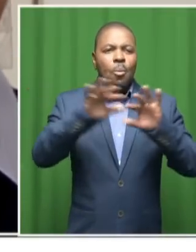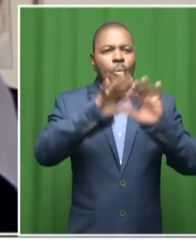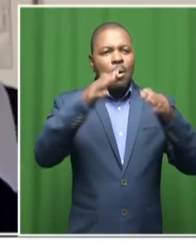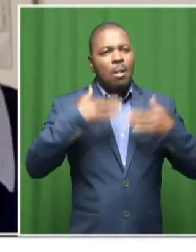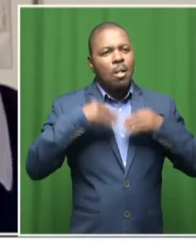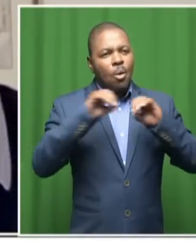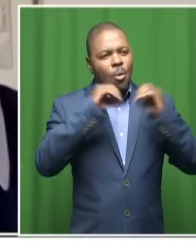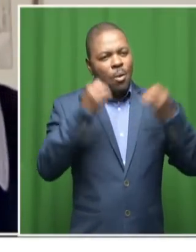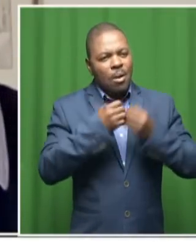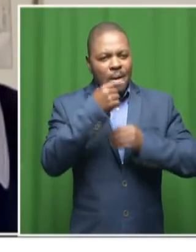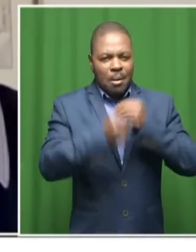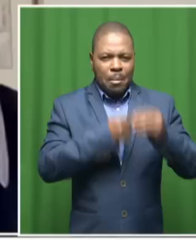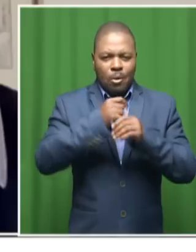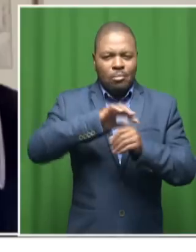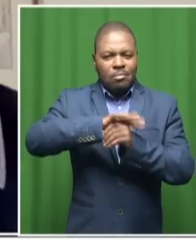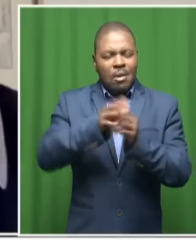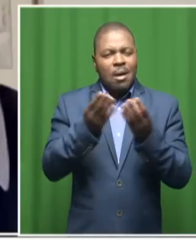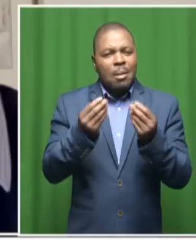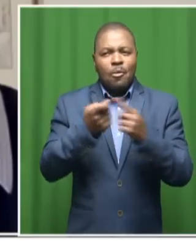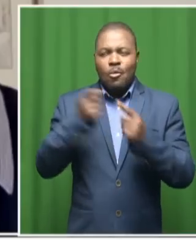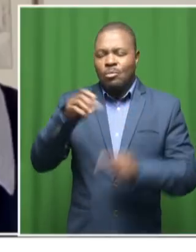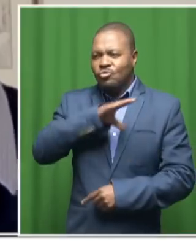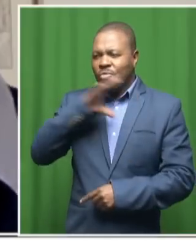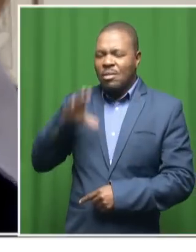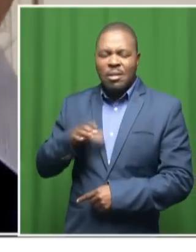Organization regarding the COVID-19 numbers coming from China?